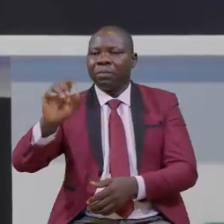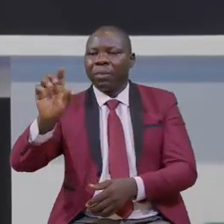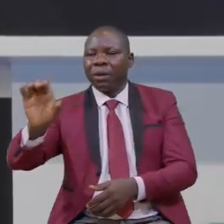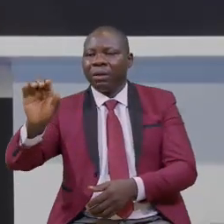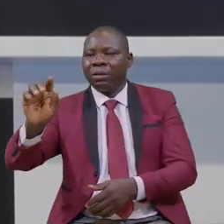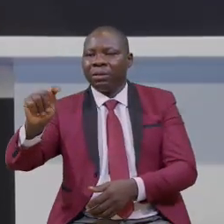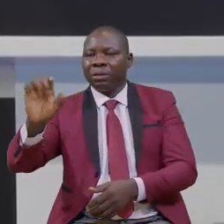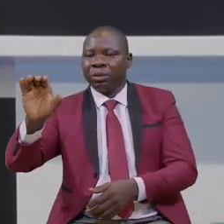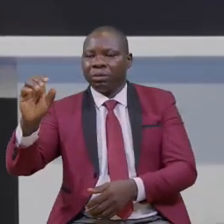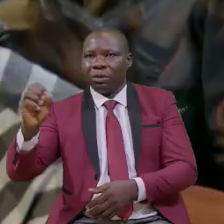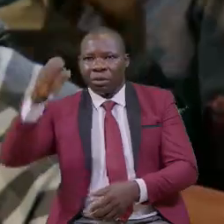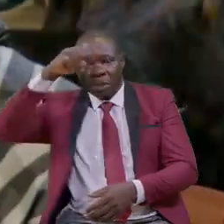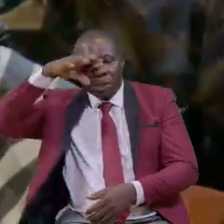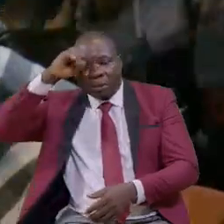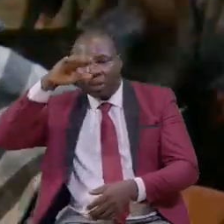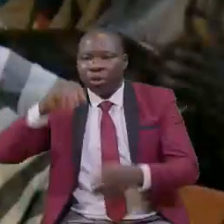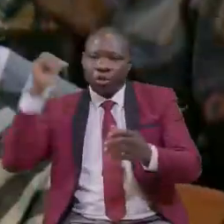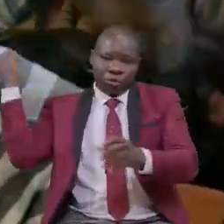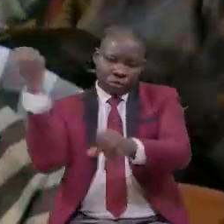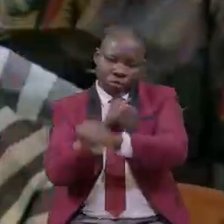will never get to the heavenly places.